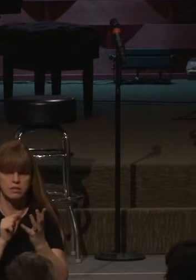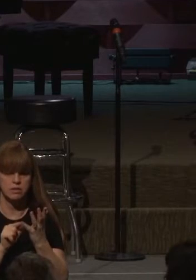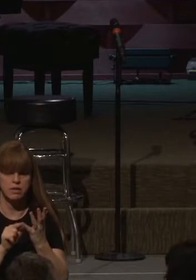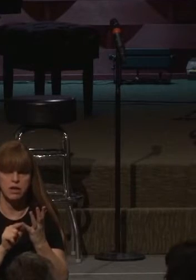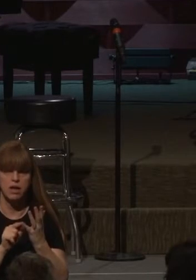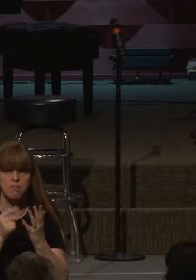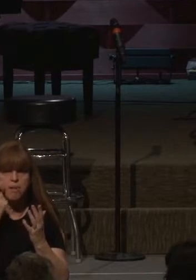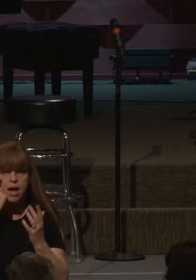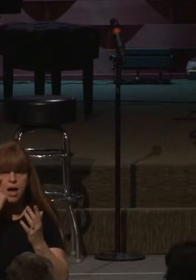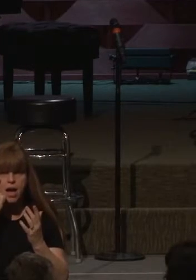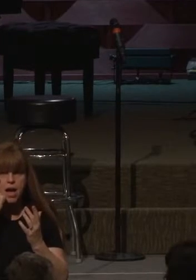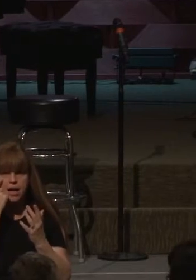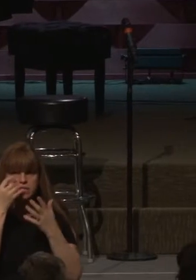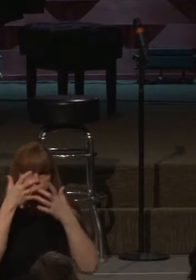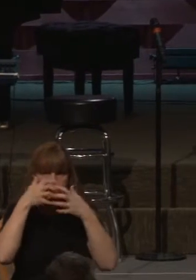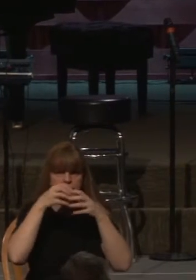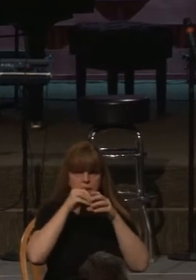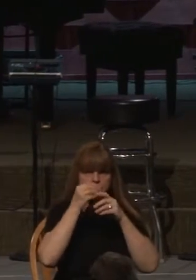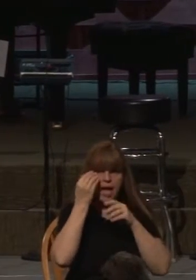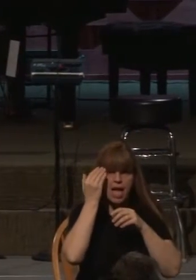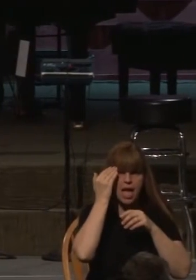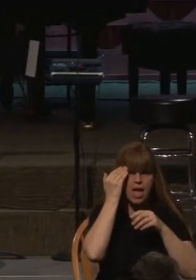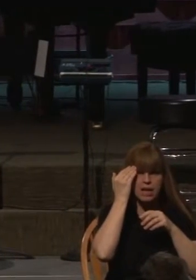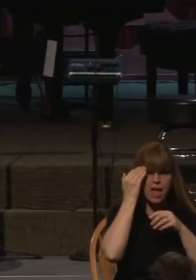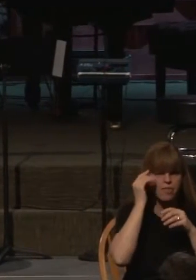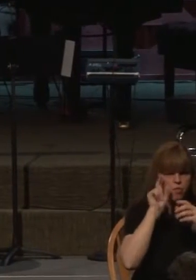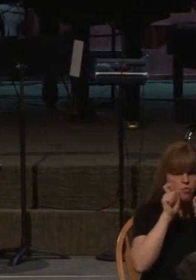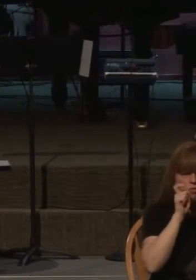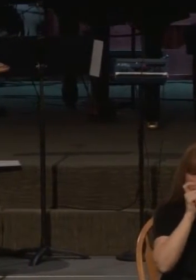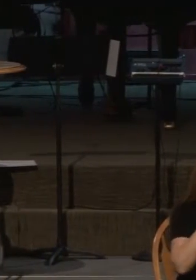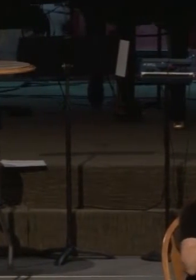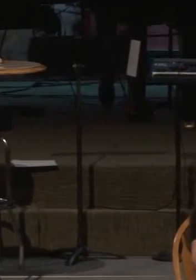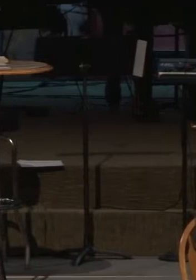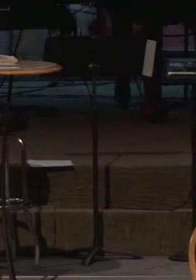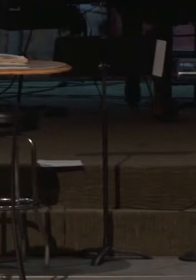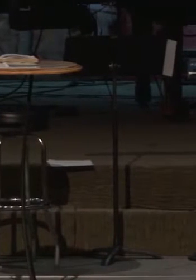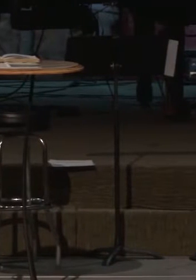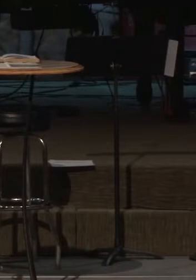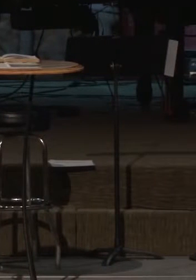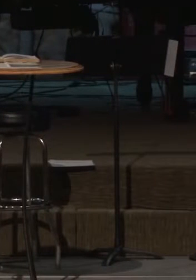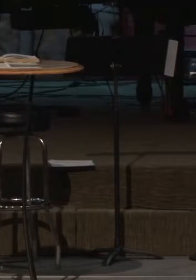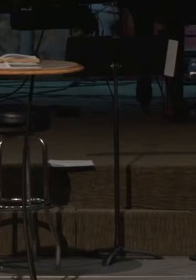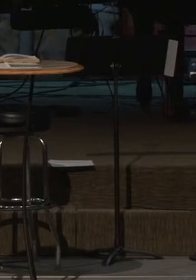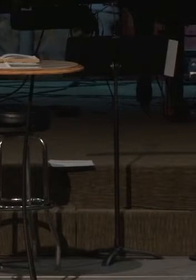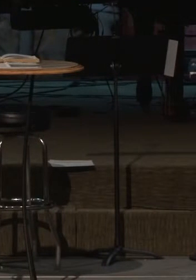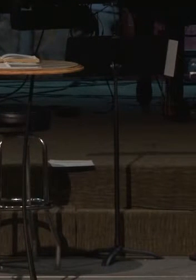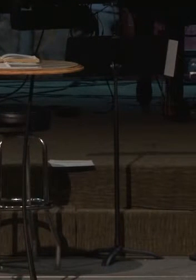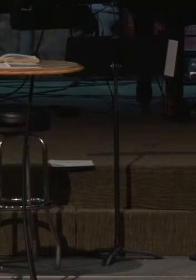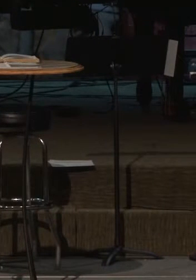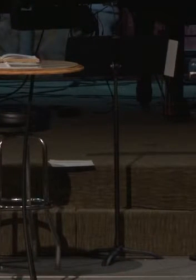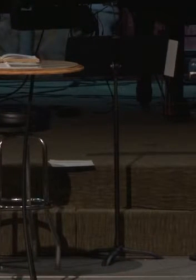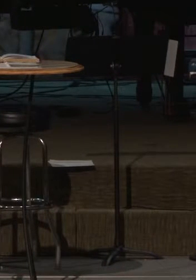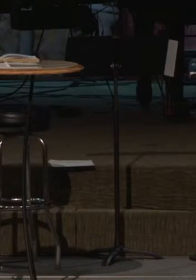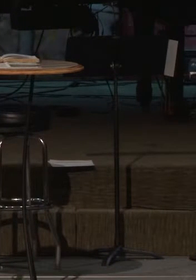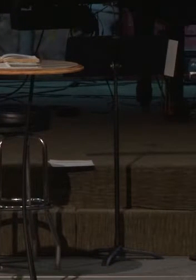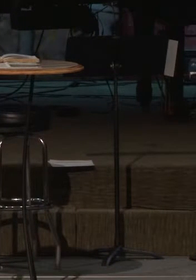And my eyes are fit into my head at just the right spot so that they can perform their function properly.